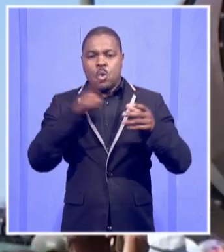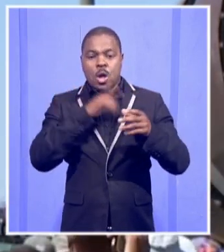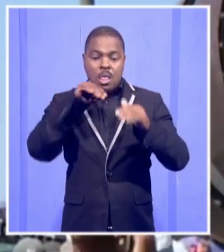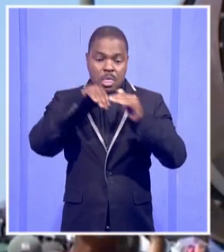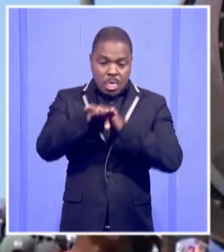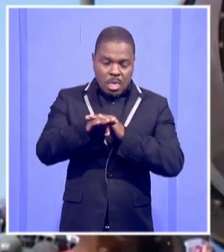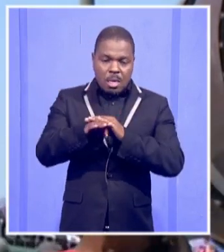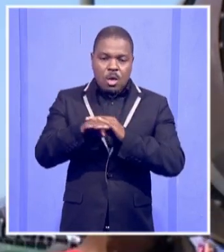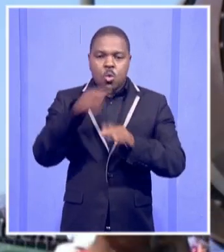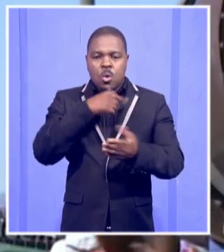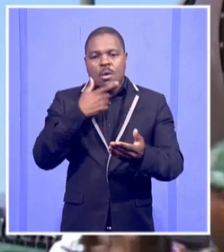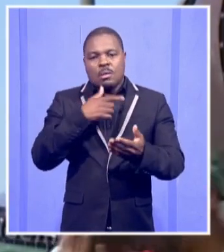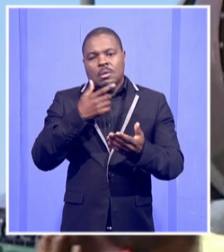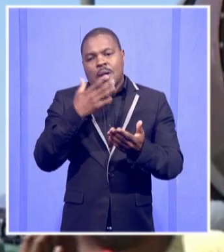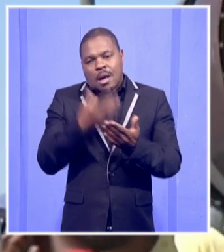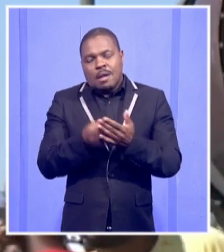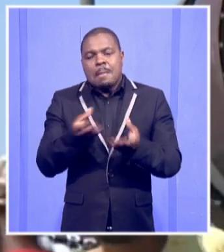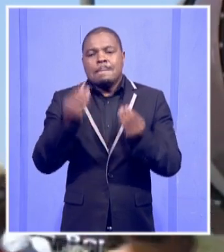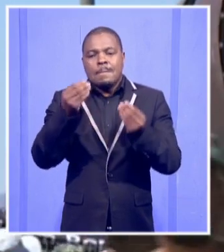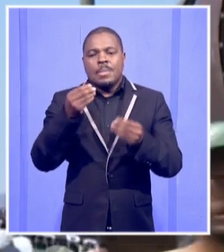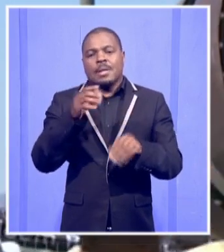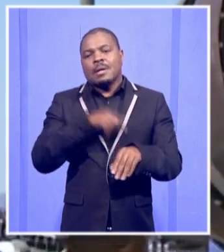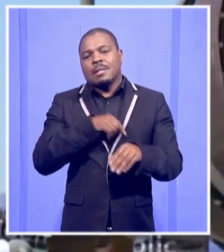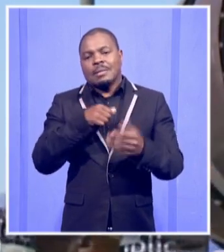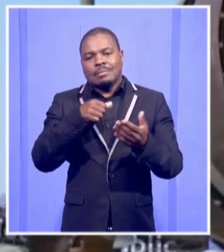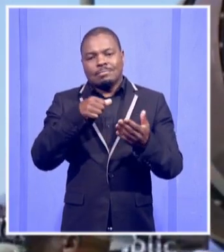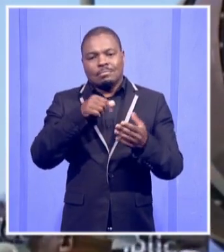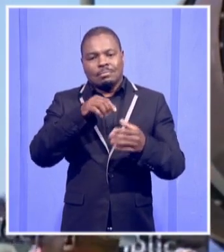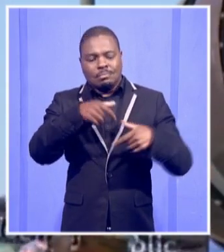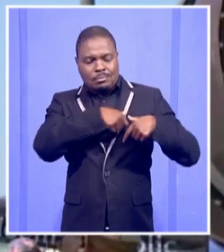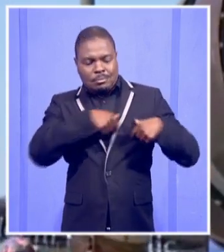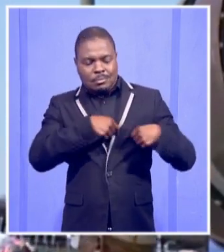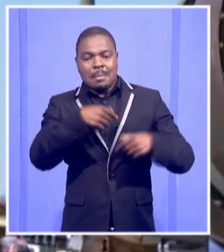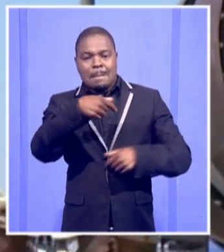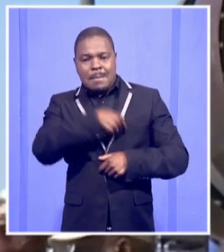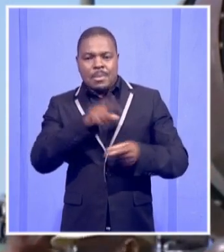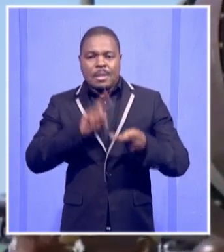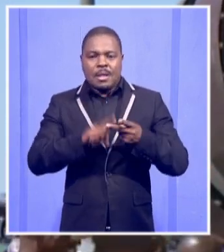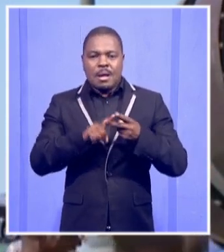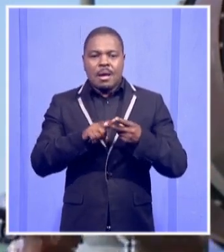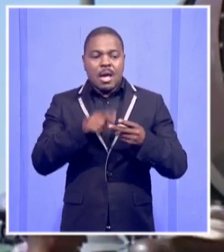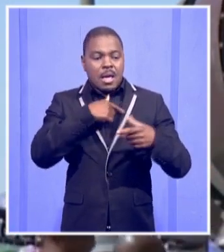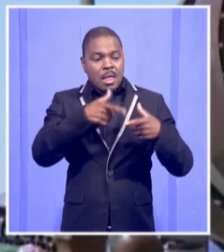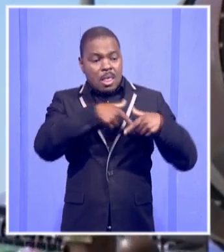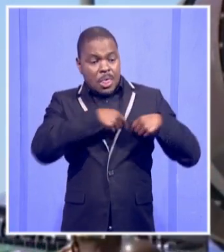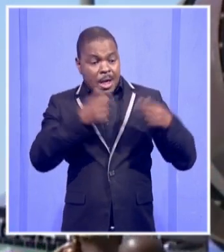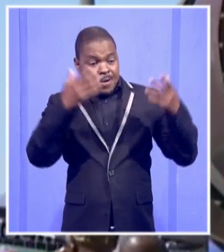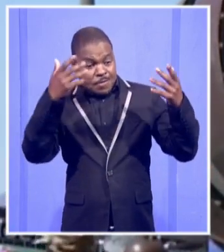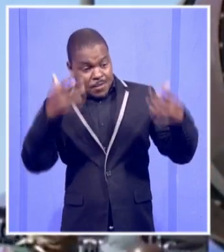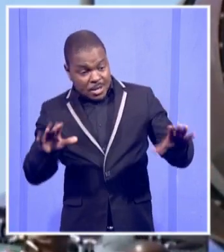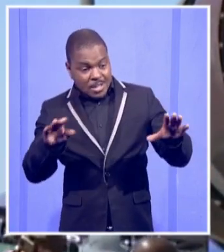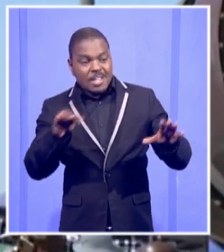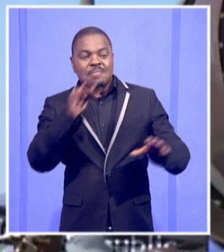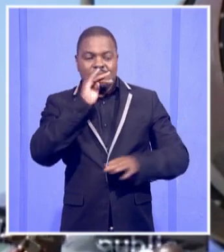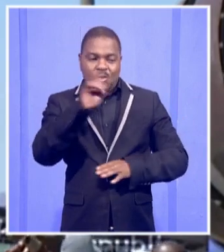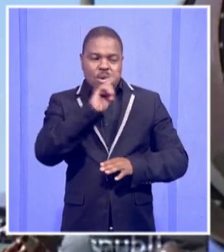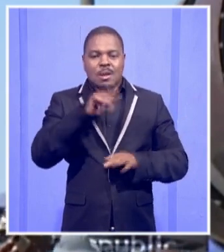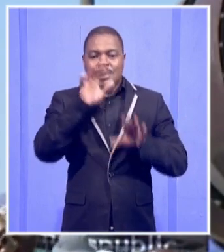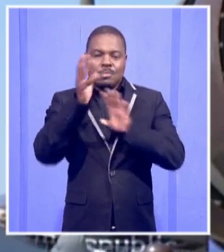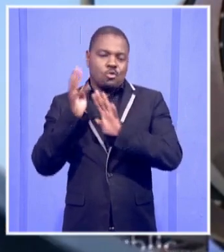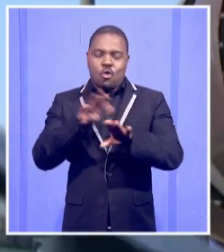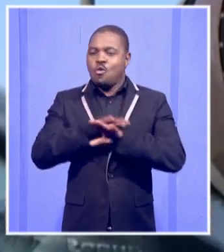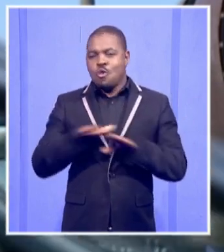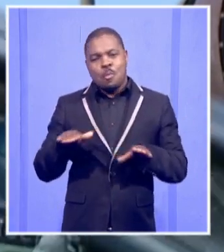so that we know how many stickers that are out there. As soon as that number of stickers are out, then you stop taking people inside